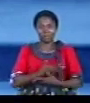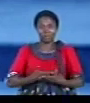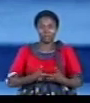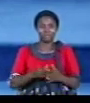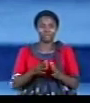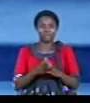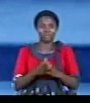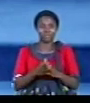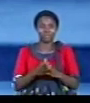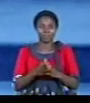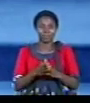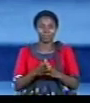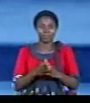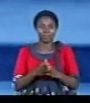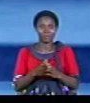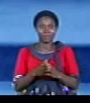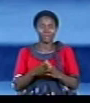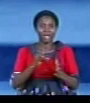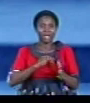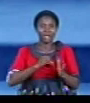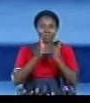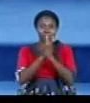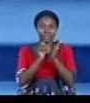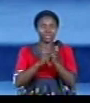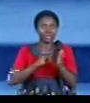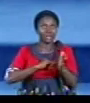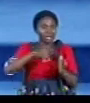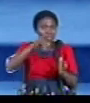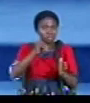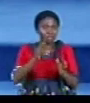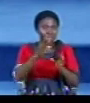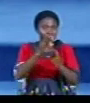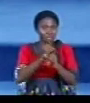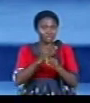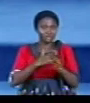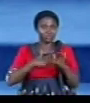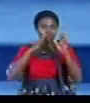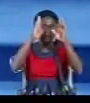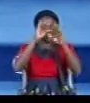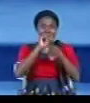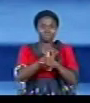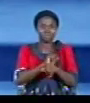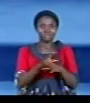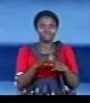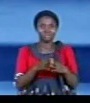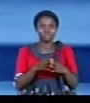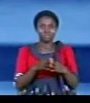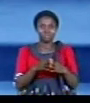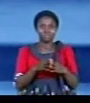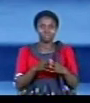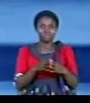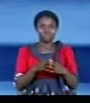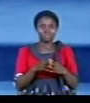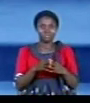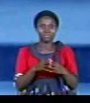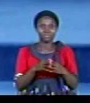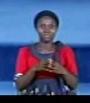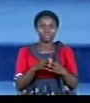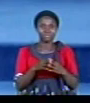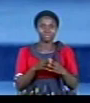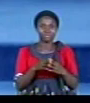I must get my miracle. But at the end of that day, I didn't get a miracle. I went home disappointed, angry, getting angry at everybody. But my husband